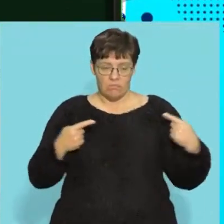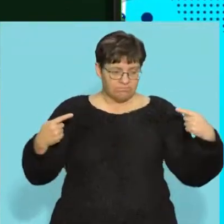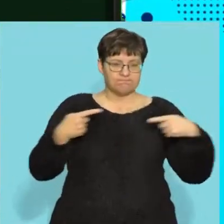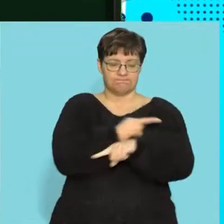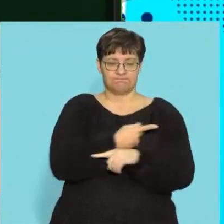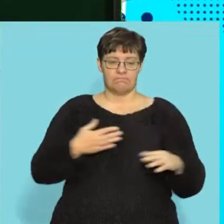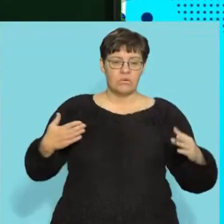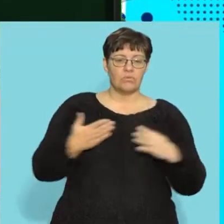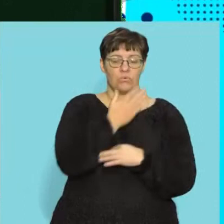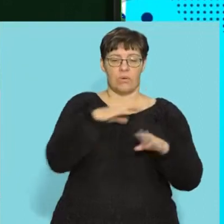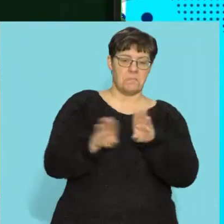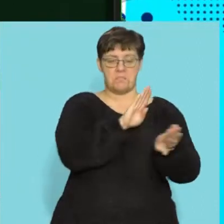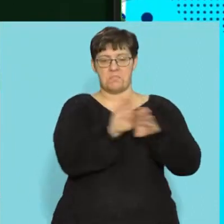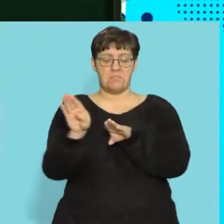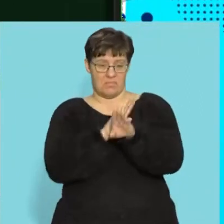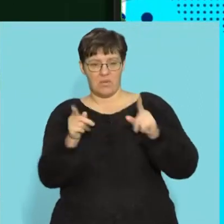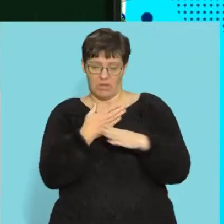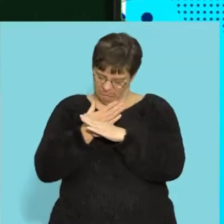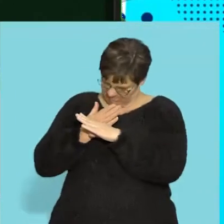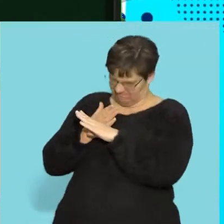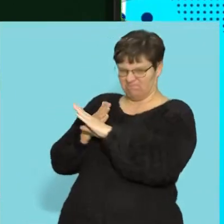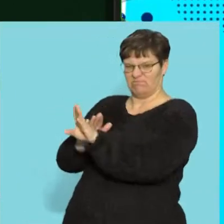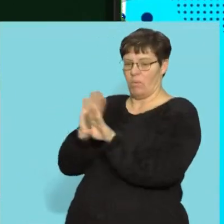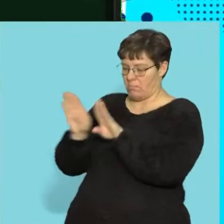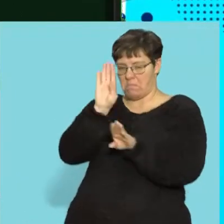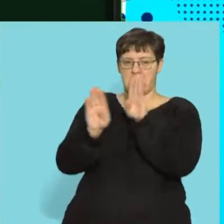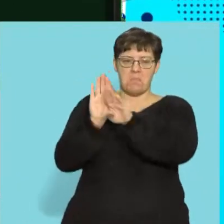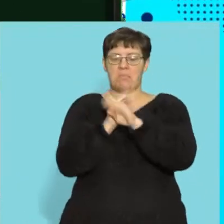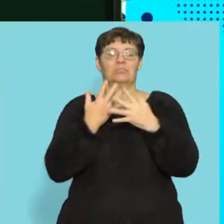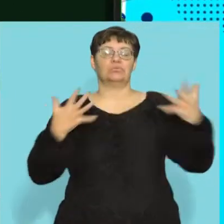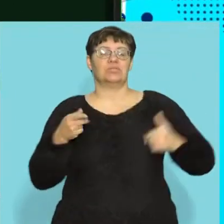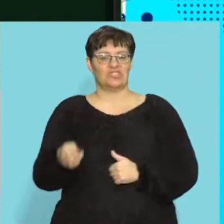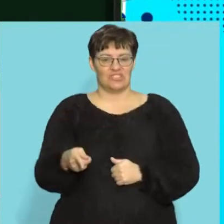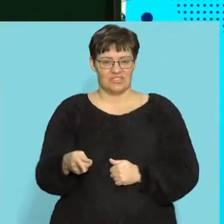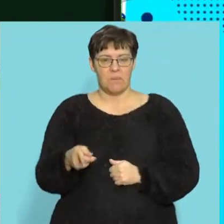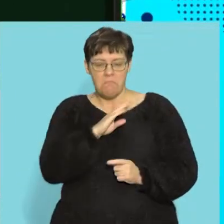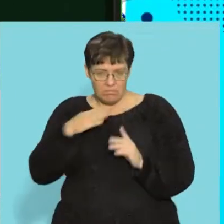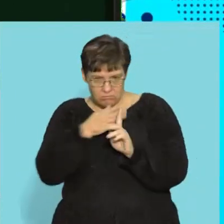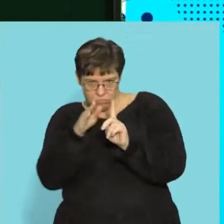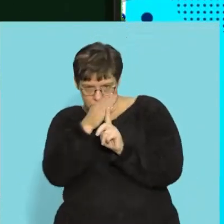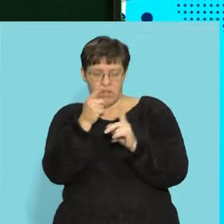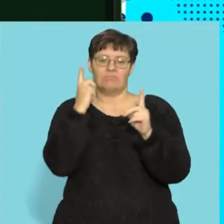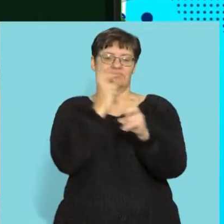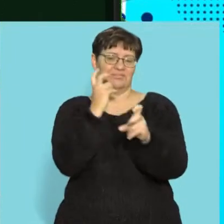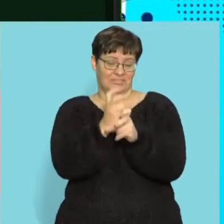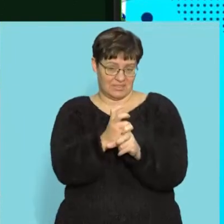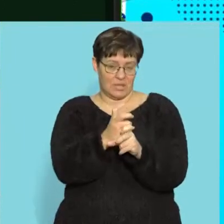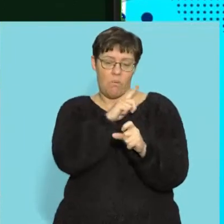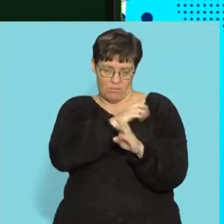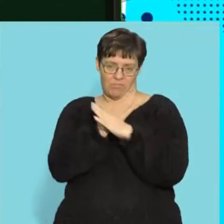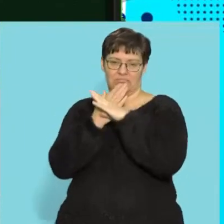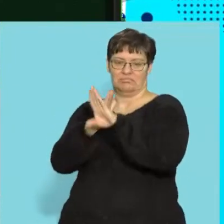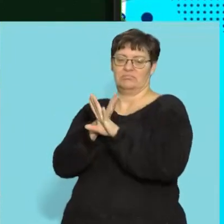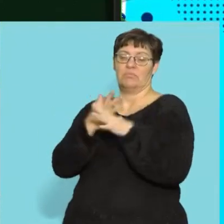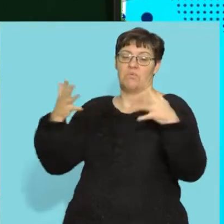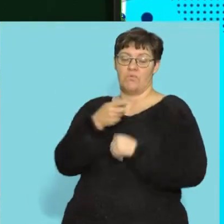flow of these charges is actually greater at a higher temperature. That's why we realize that as the temperature of